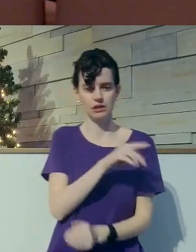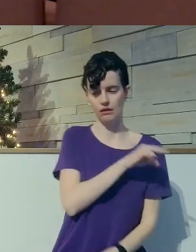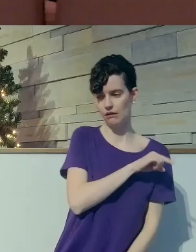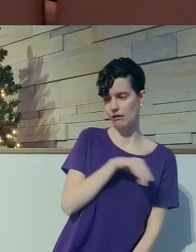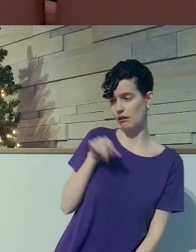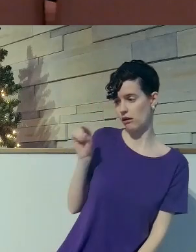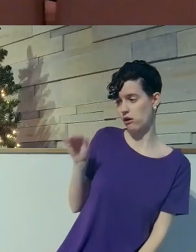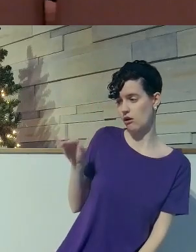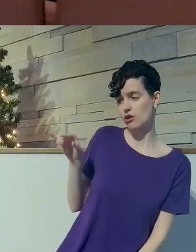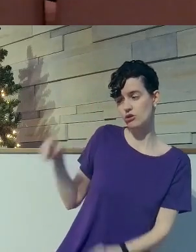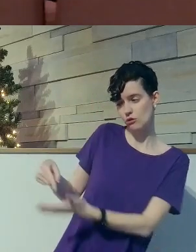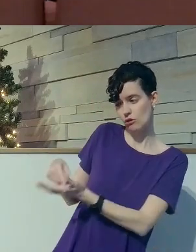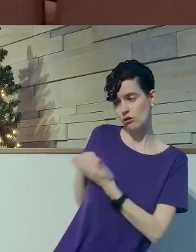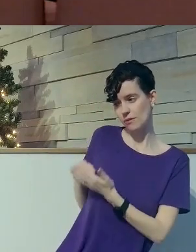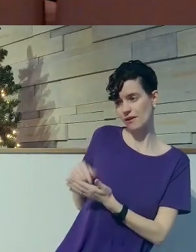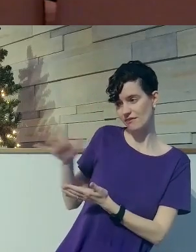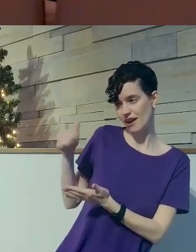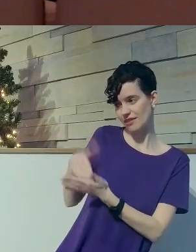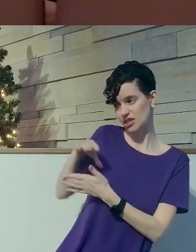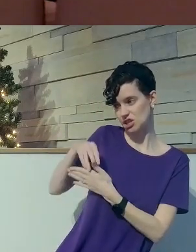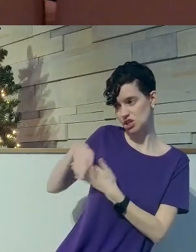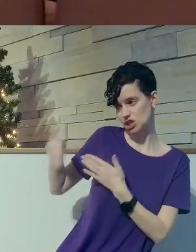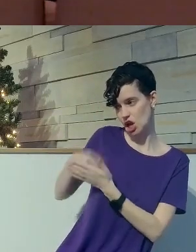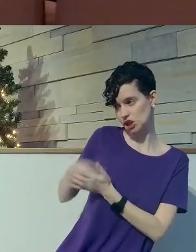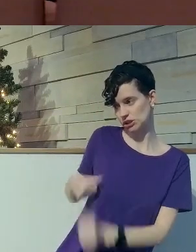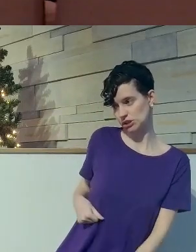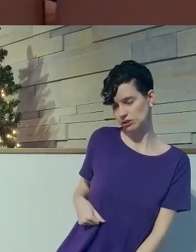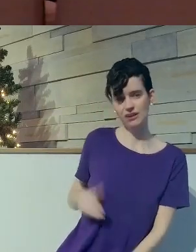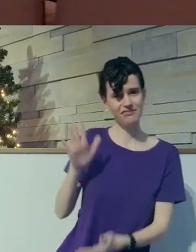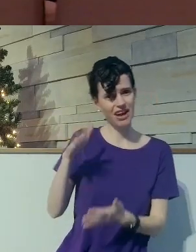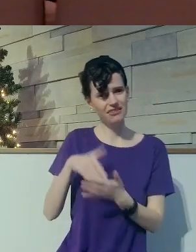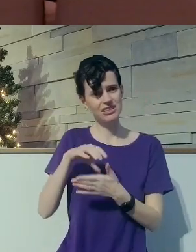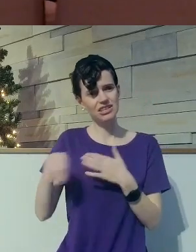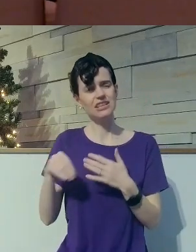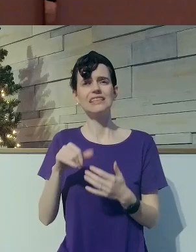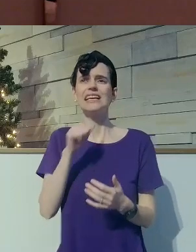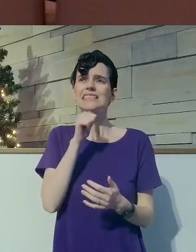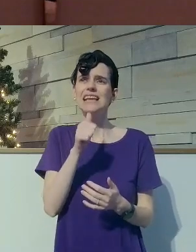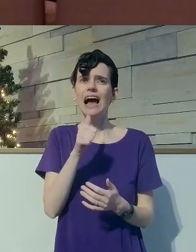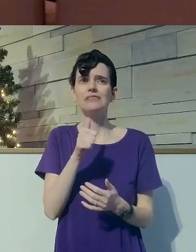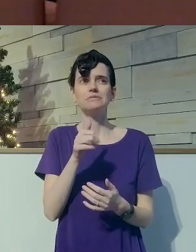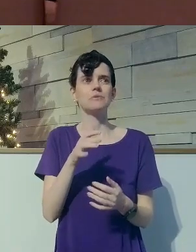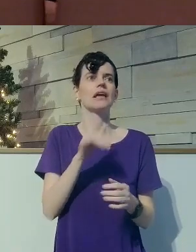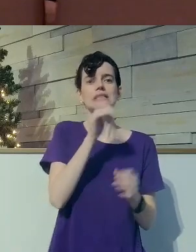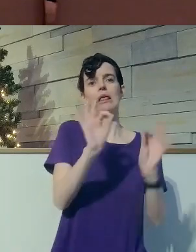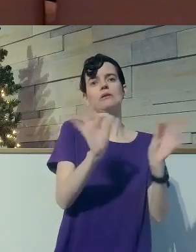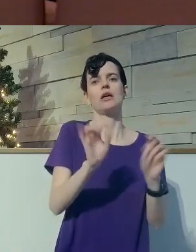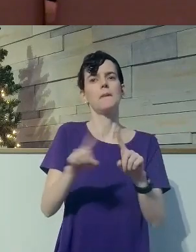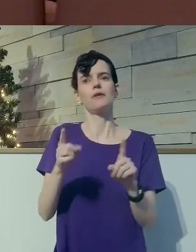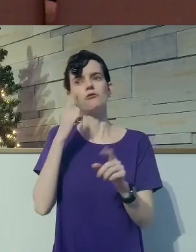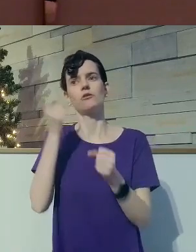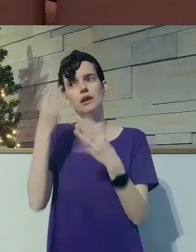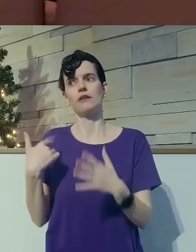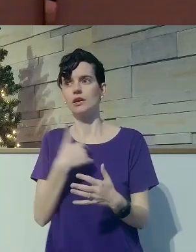to Harry. Harry, you owe me $5,000. $5,000, now I'm not saying that's not a lot of money, it is, but for many of